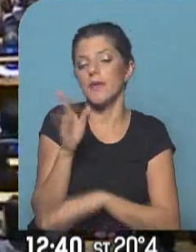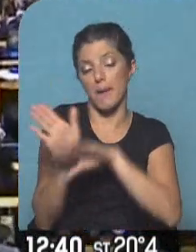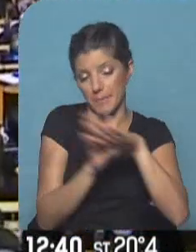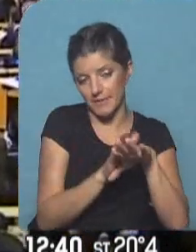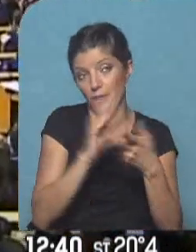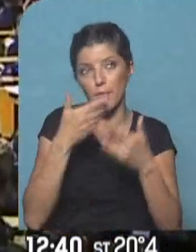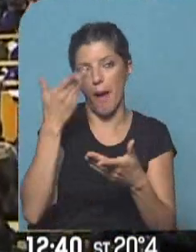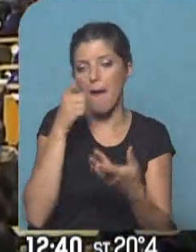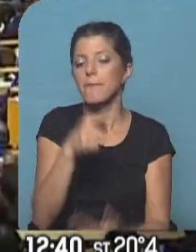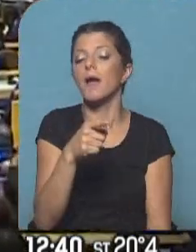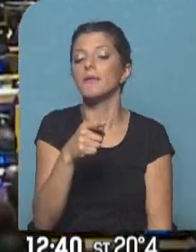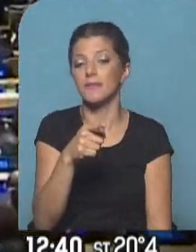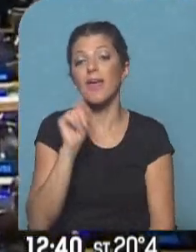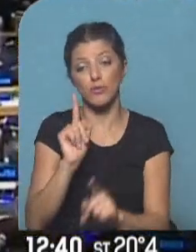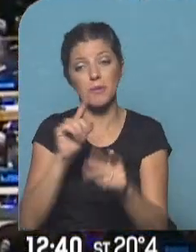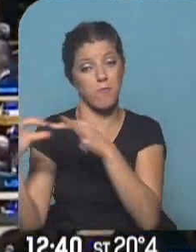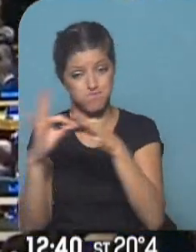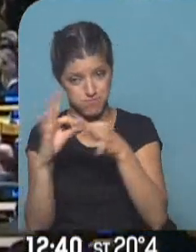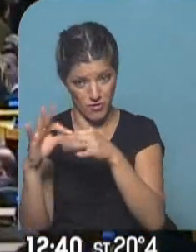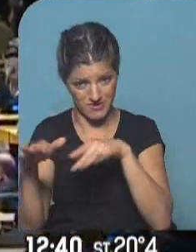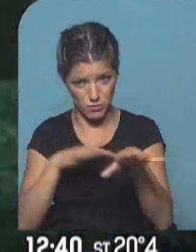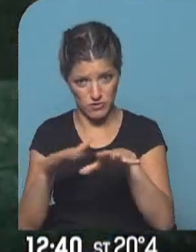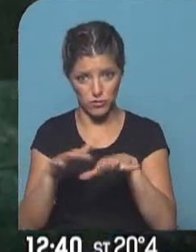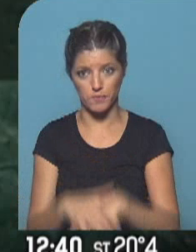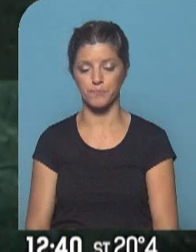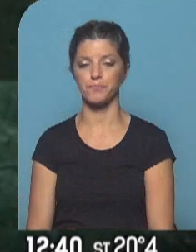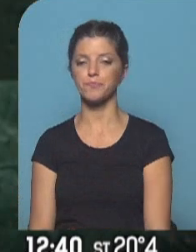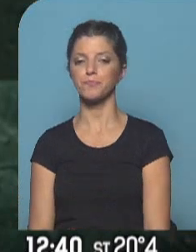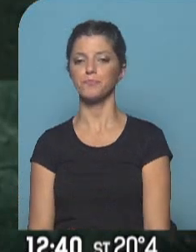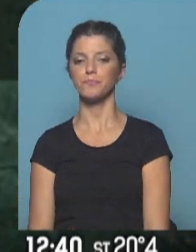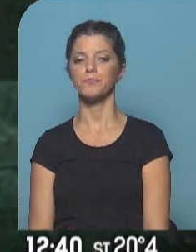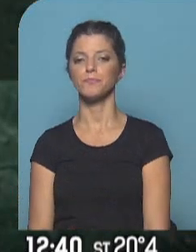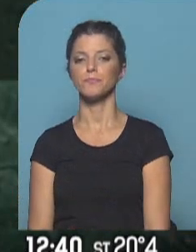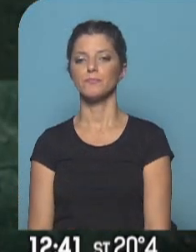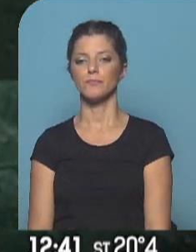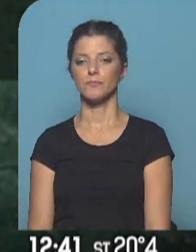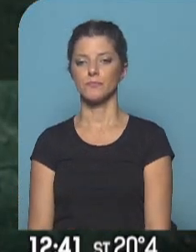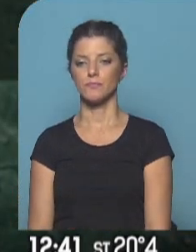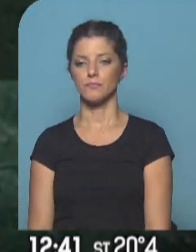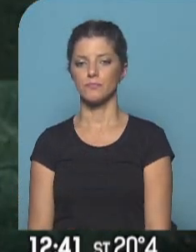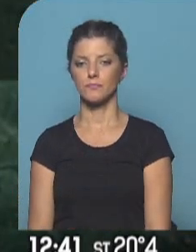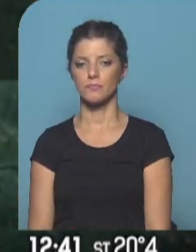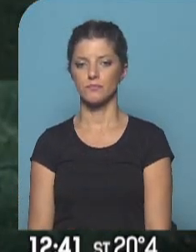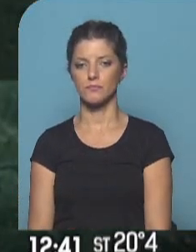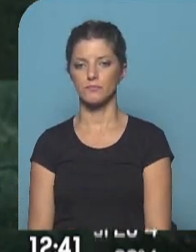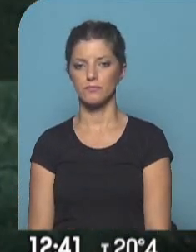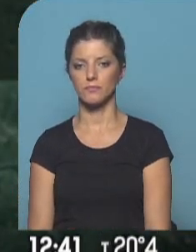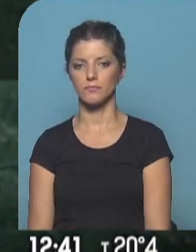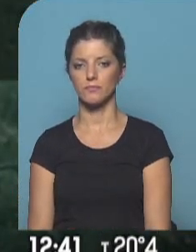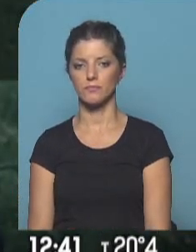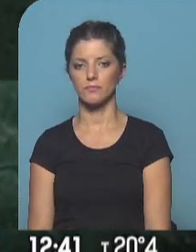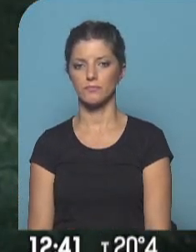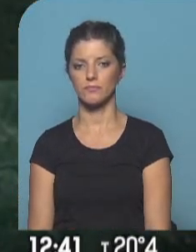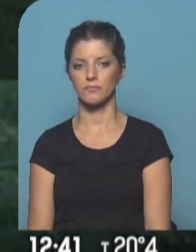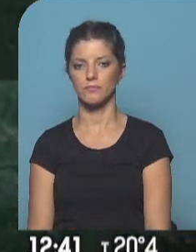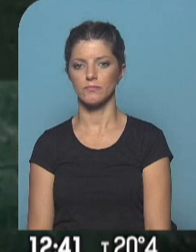retórica, responden a esos patrones. The United States has great strength and patience,